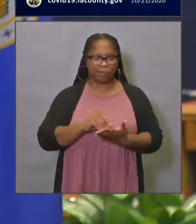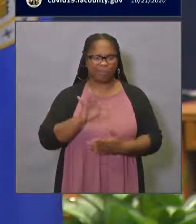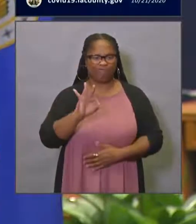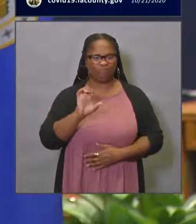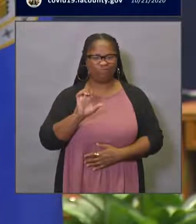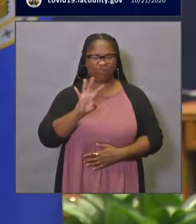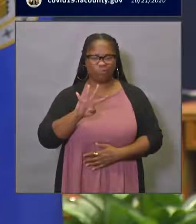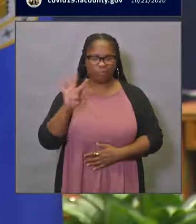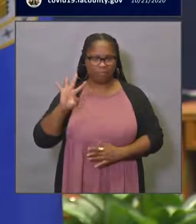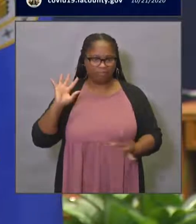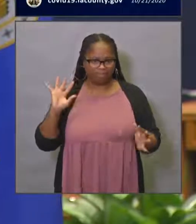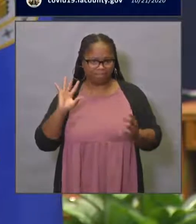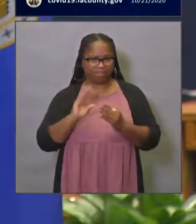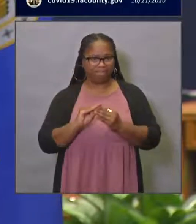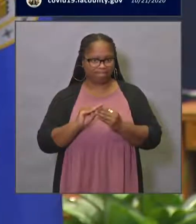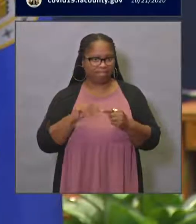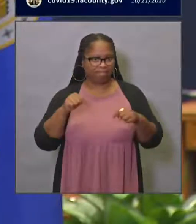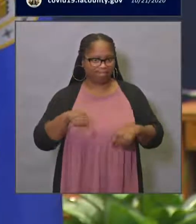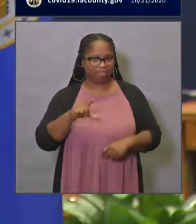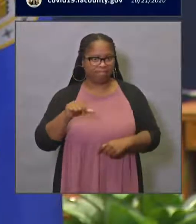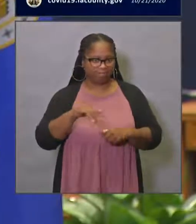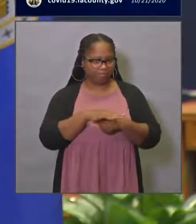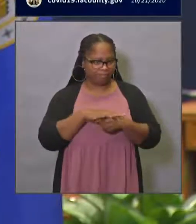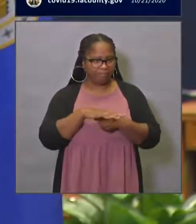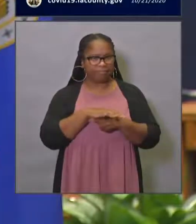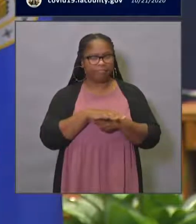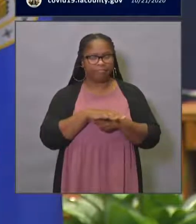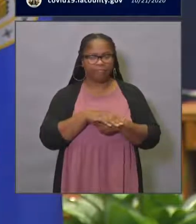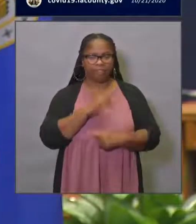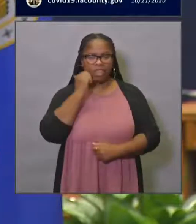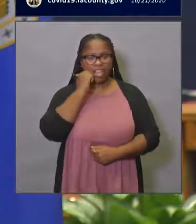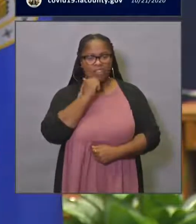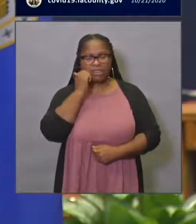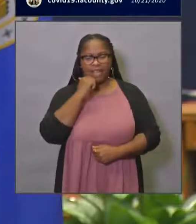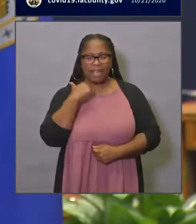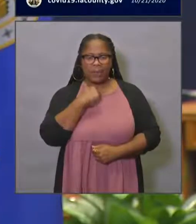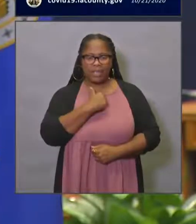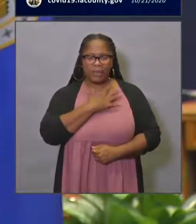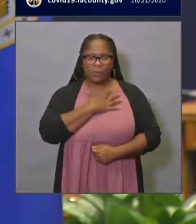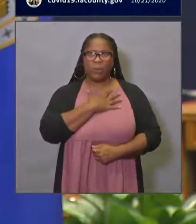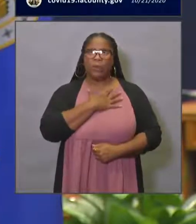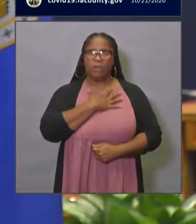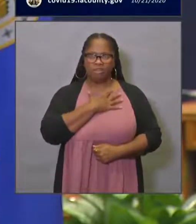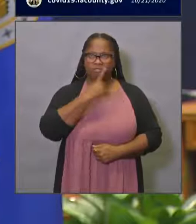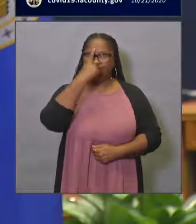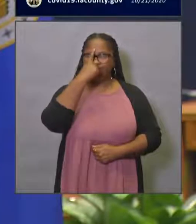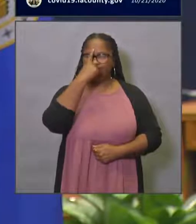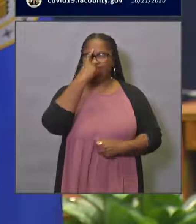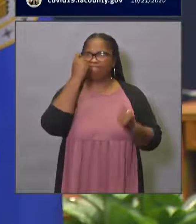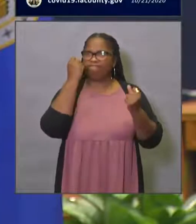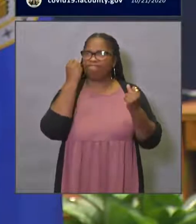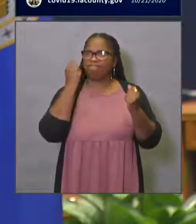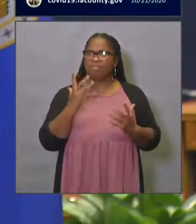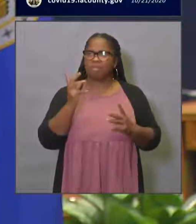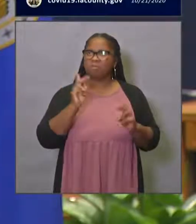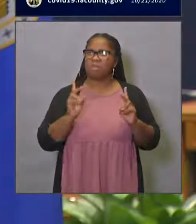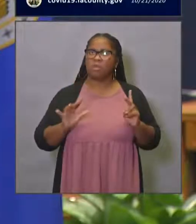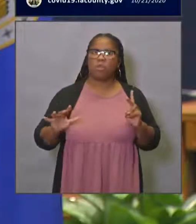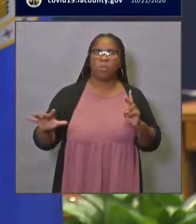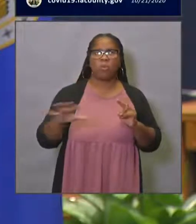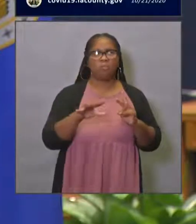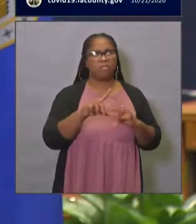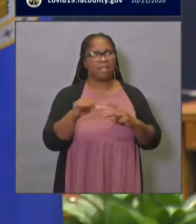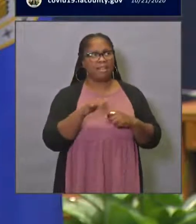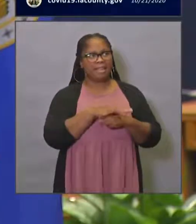6,944 in LA County. Every day, we think about the many people across our county who are grieving a